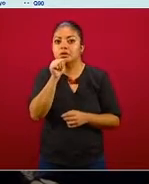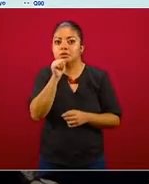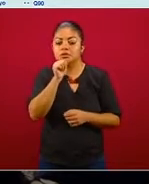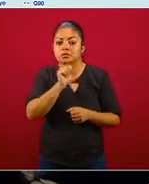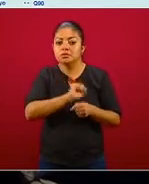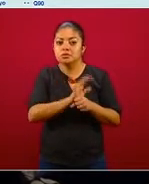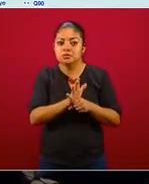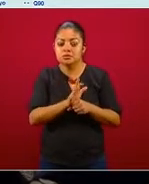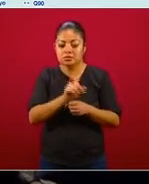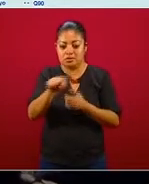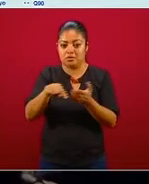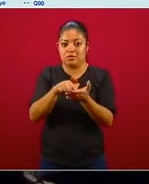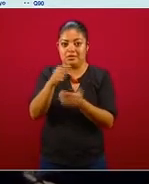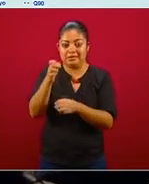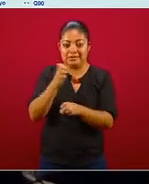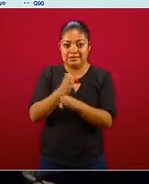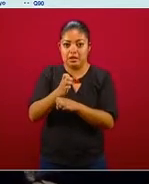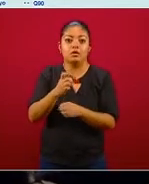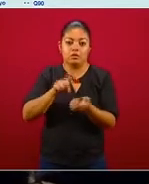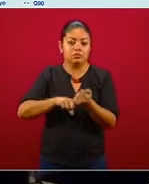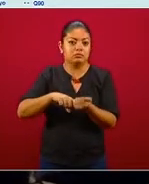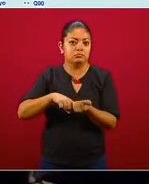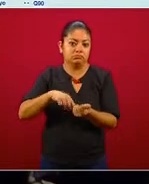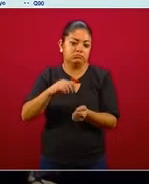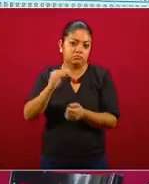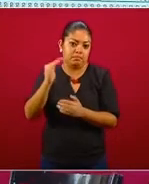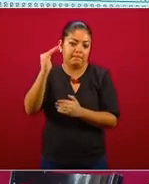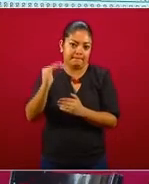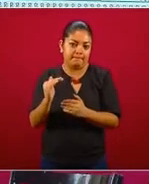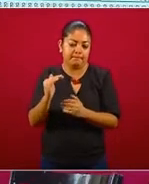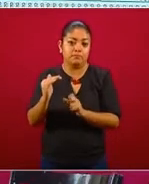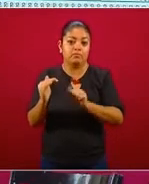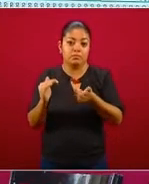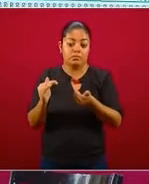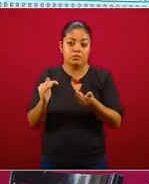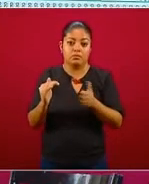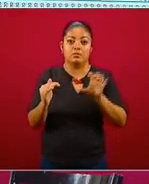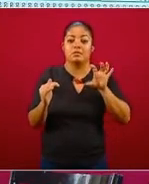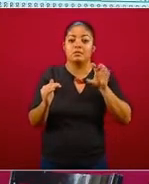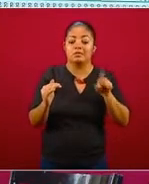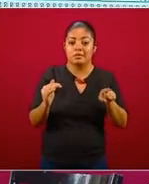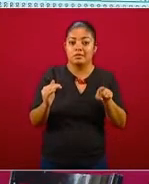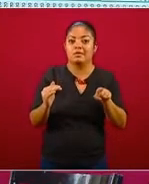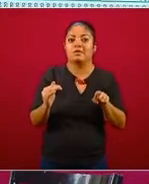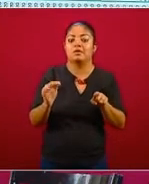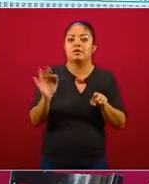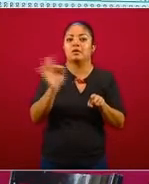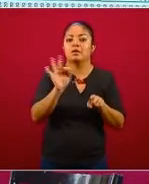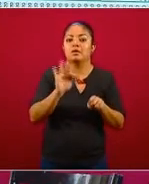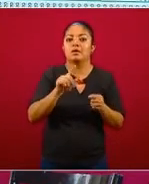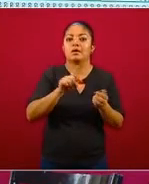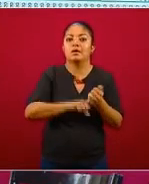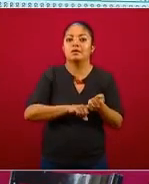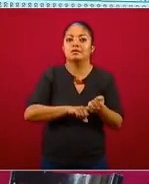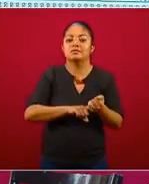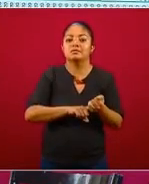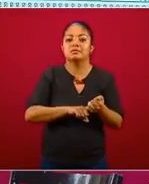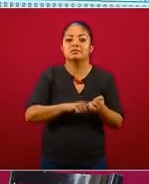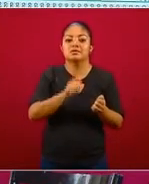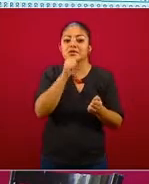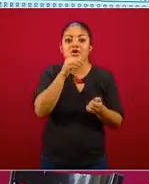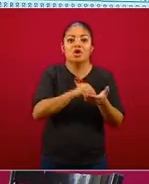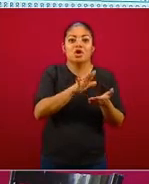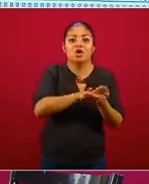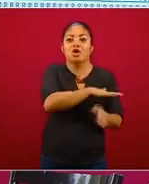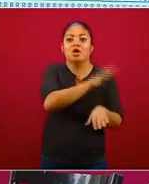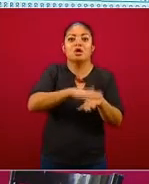of interest to us localmente, at this de hecho point. es menor In localmente, Acapulco, y lo Guerrero, there's segundo less es que hubiera convergence. retrasos en la So I think it